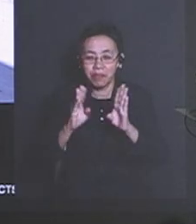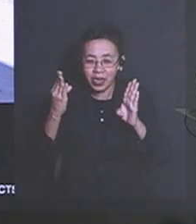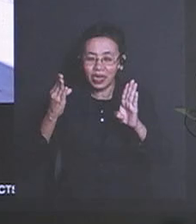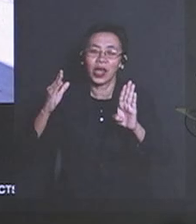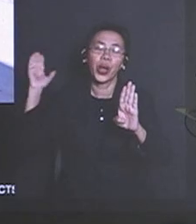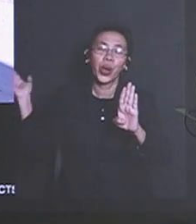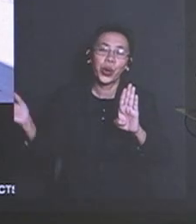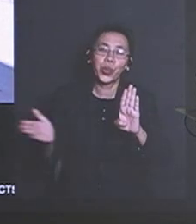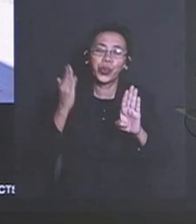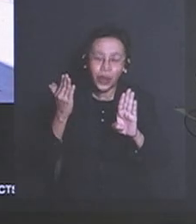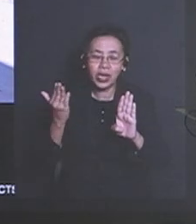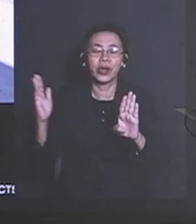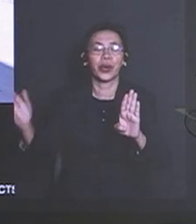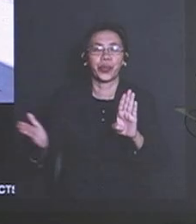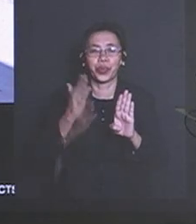with the easy seatings.